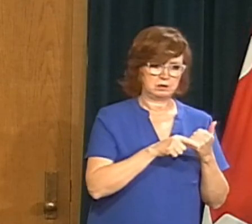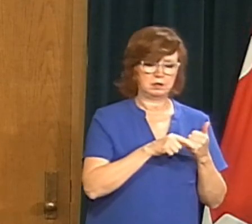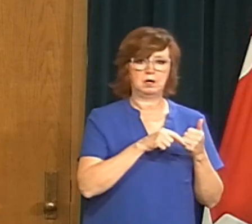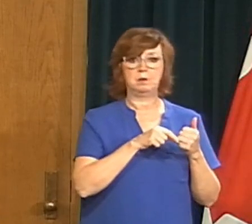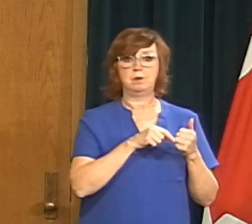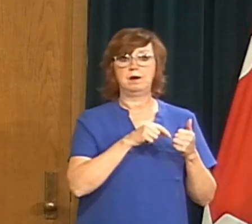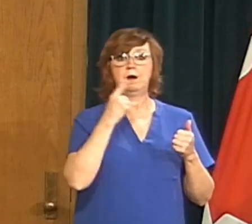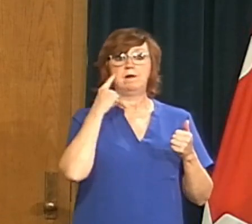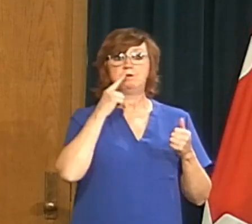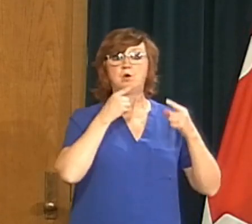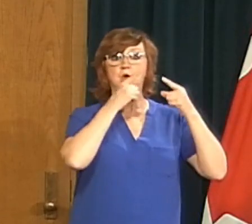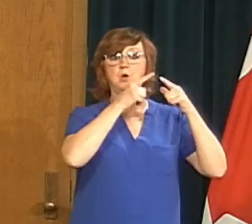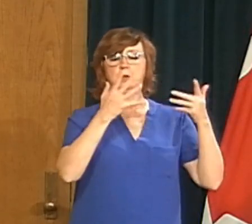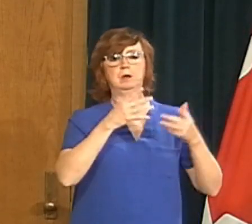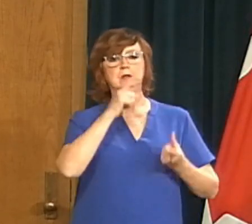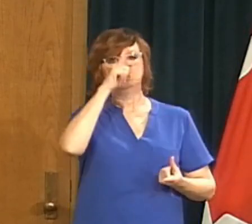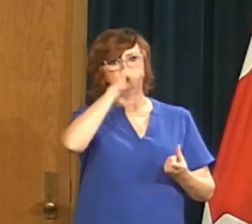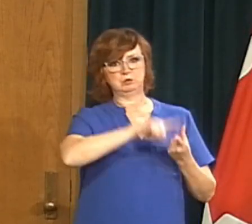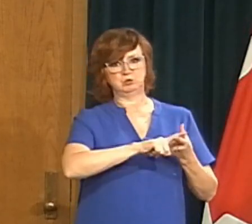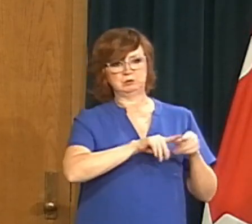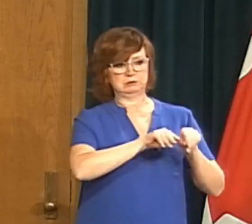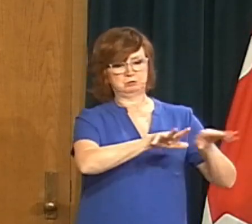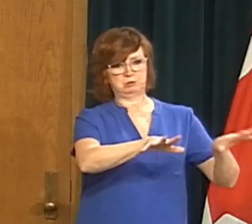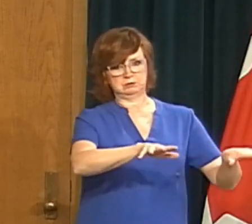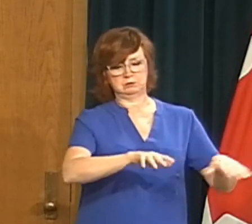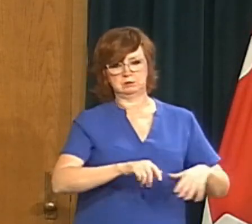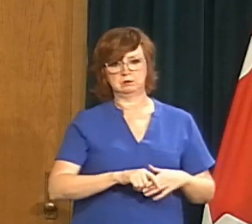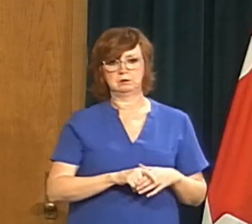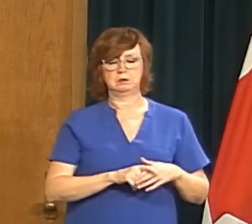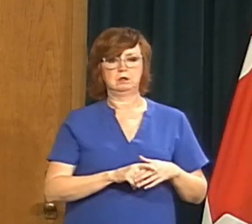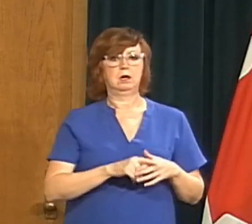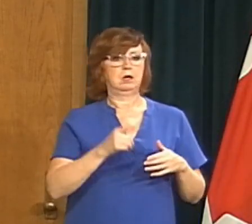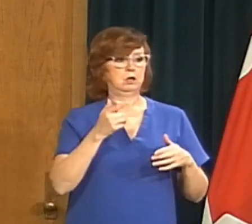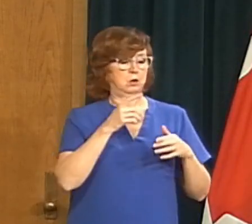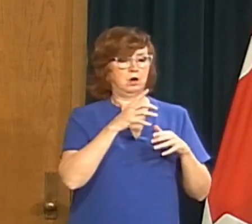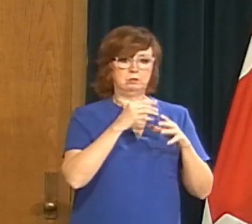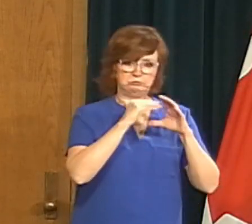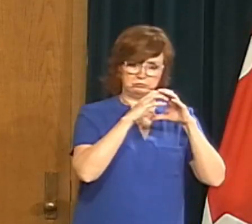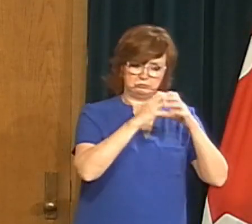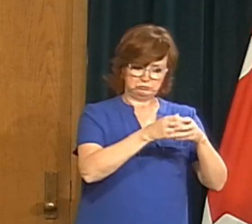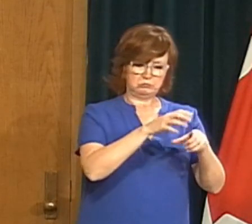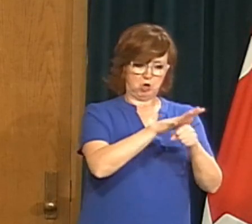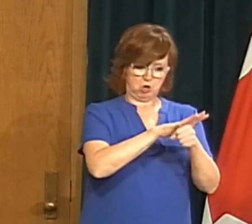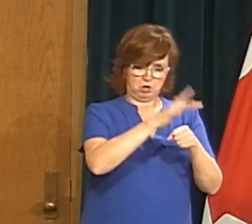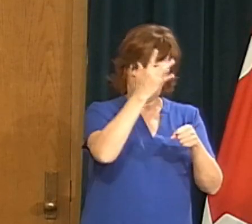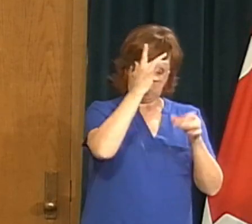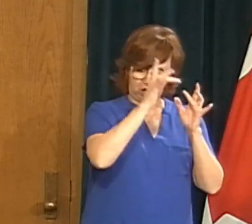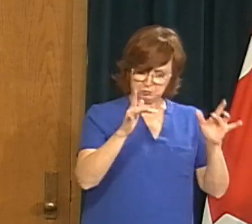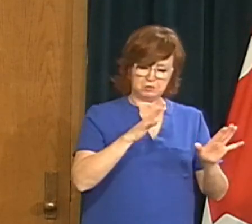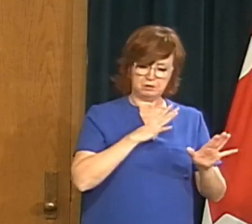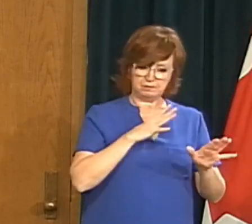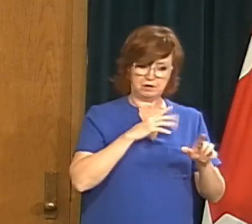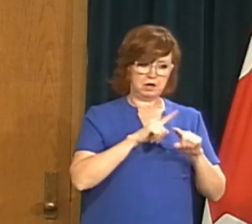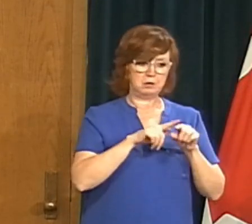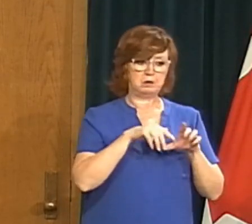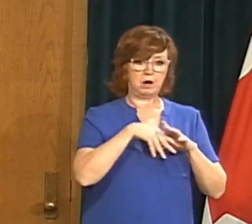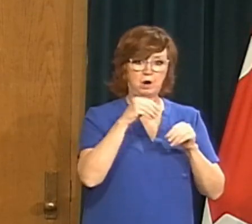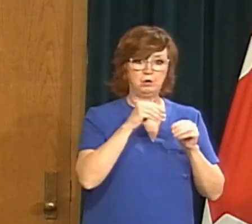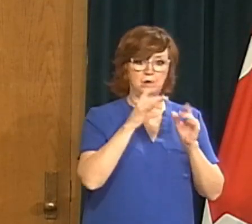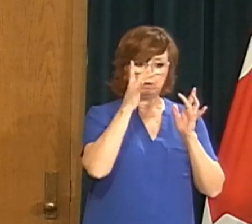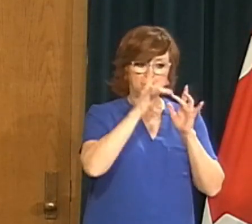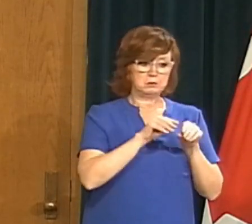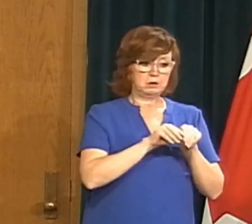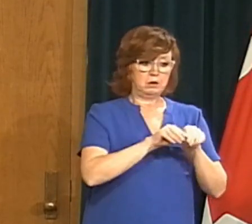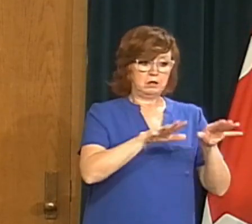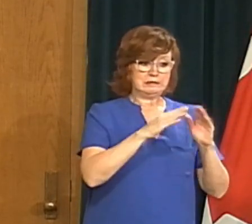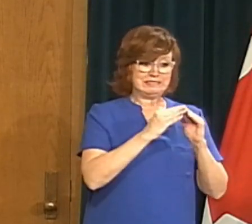it to spread into the broader community of Lloydminster, as well as the broader province of Saskatchewan and Alberta. And the sooner we can do that, the sooner we'll be able